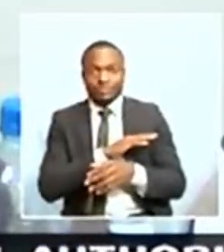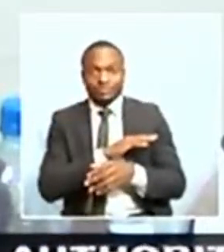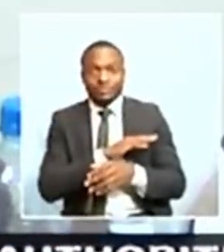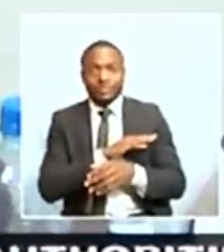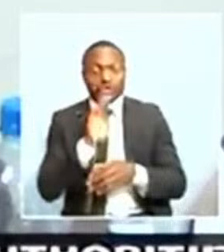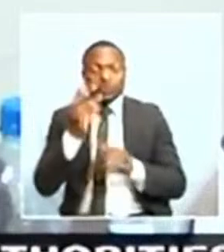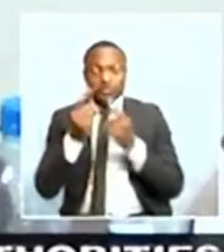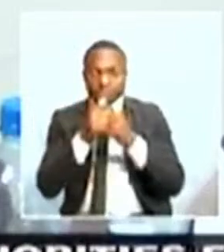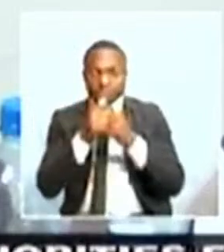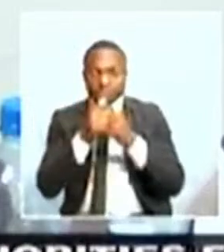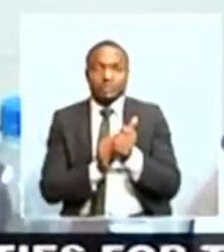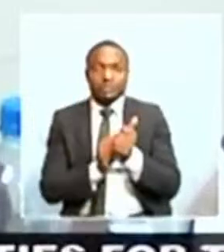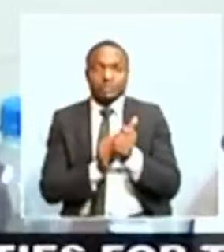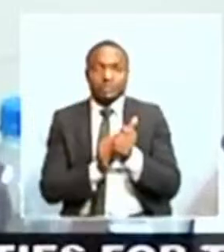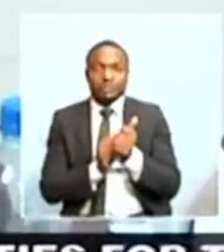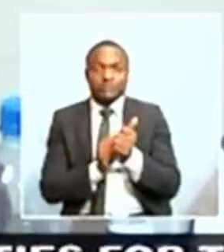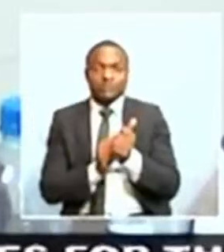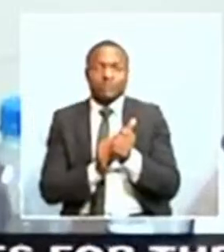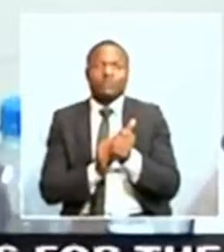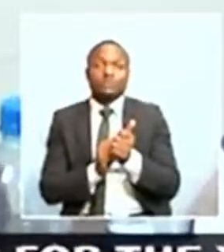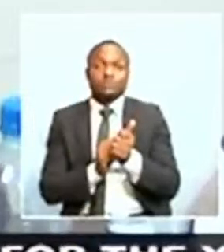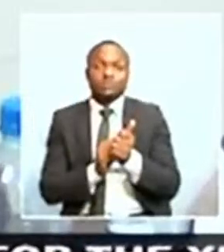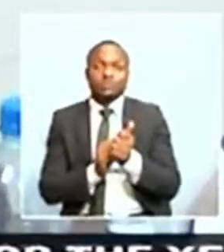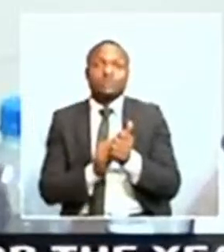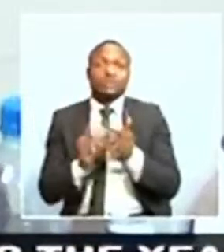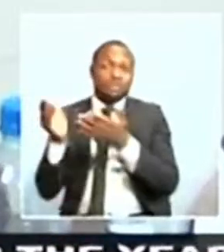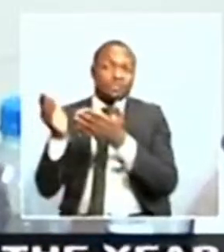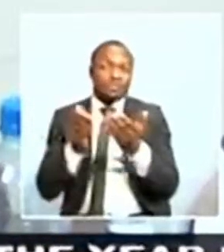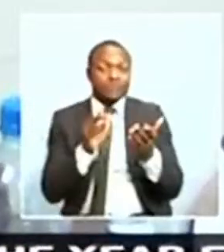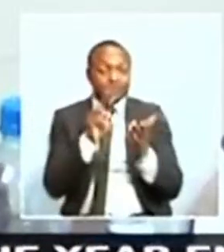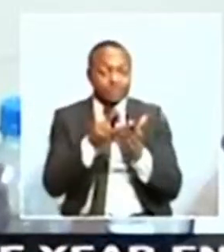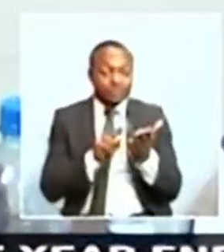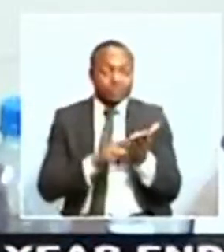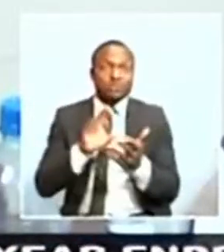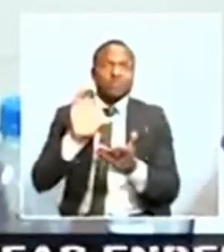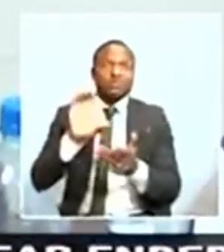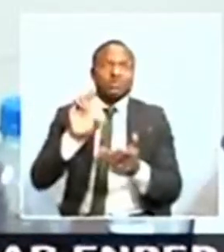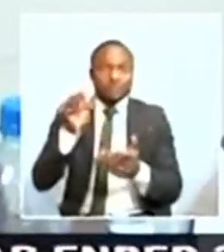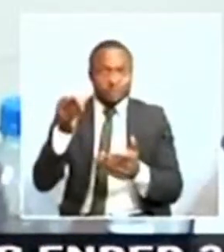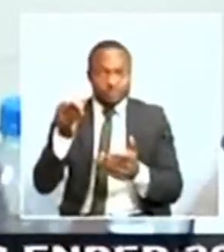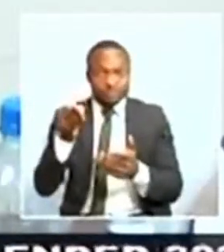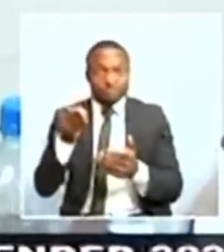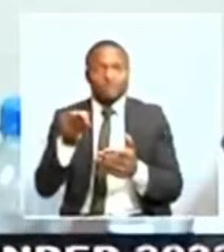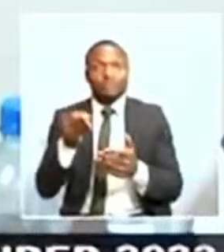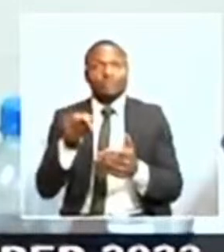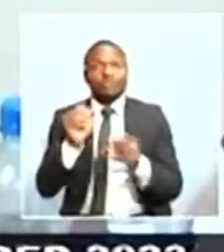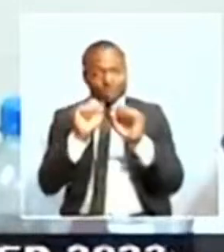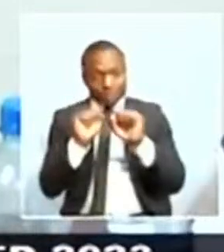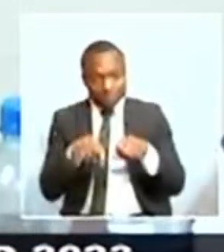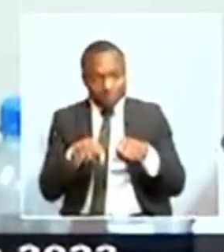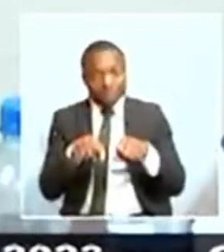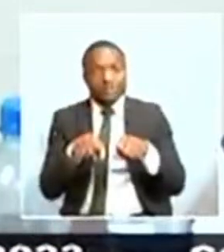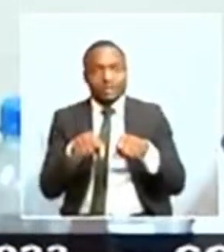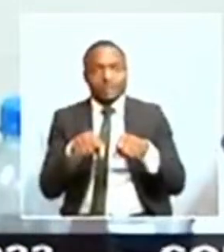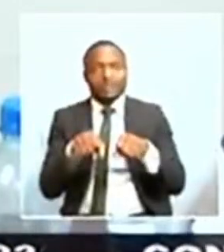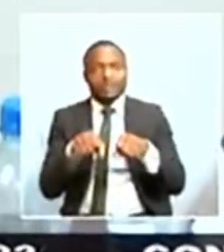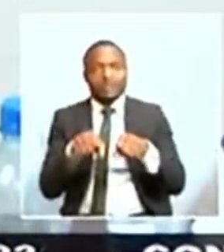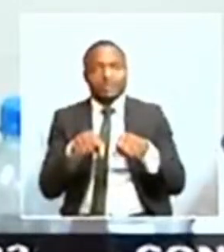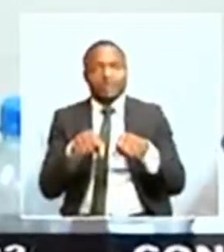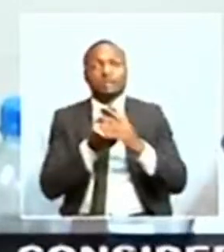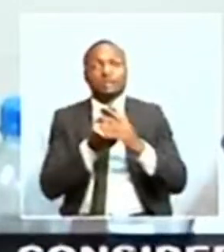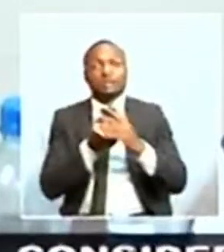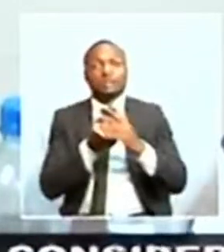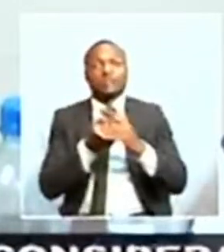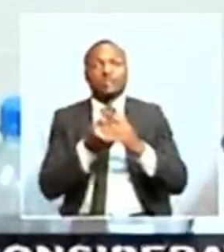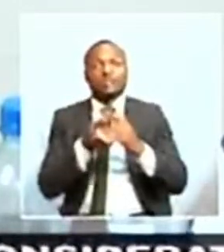it comes before the report on CDF. Yes, we can now take points of